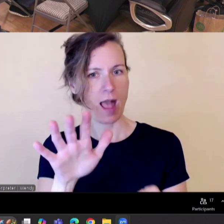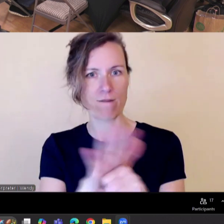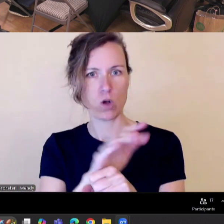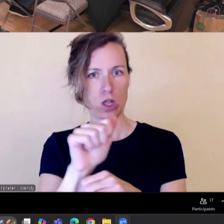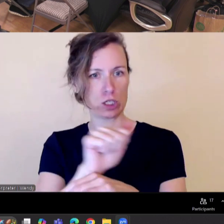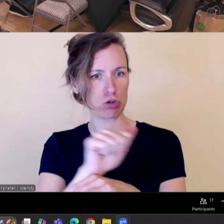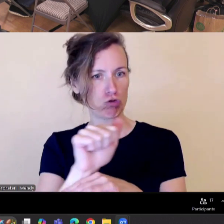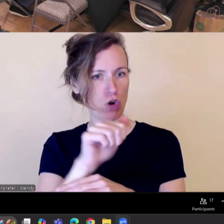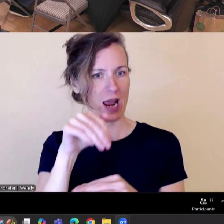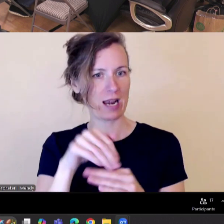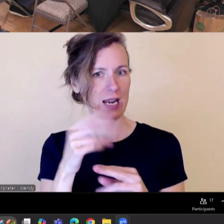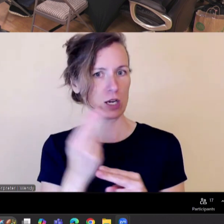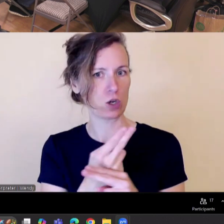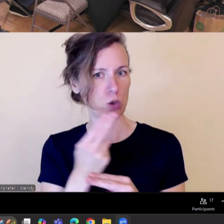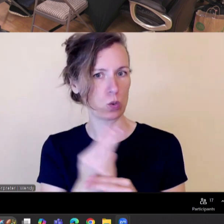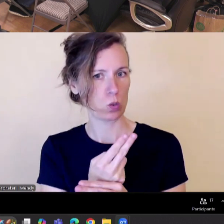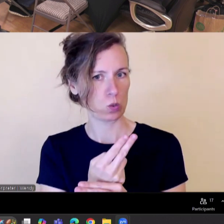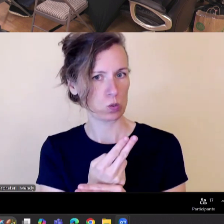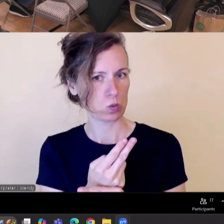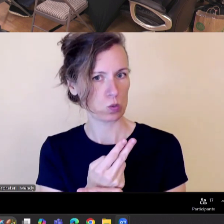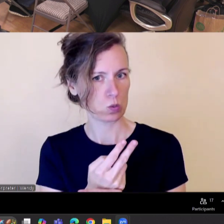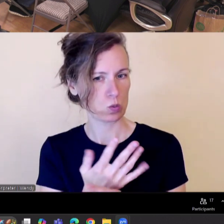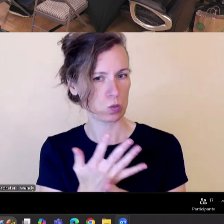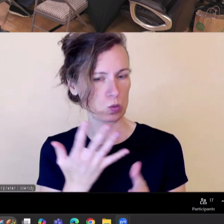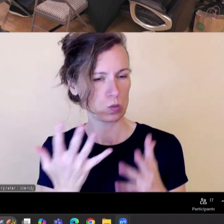the usage and in the